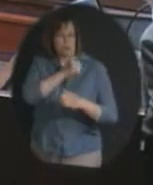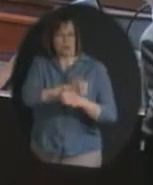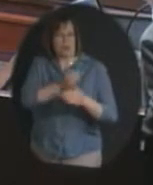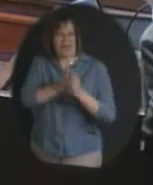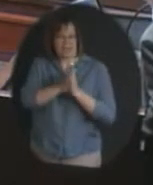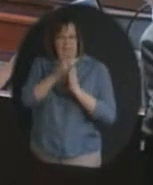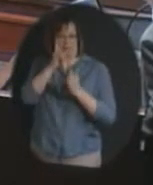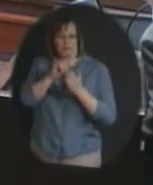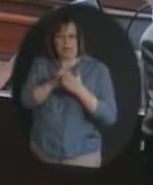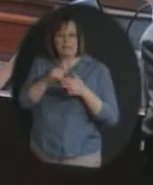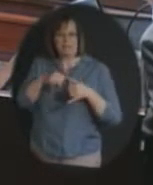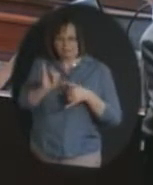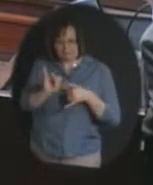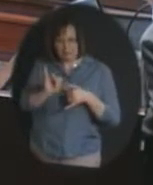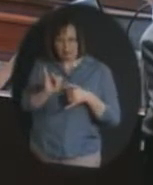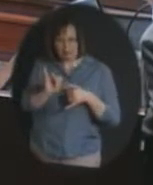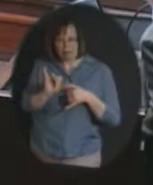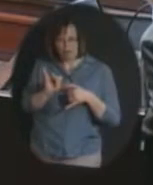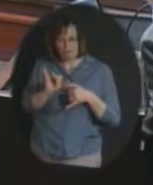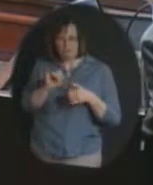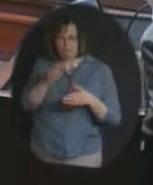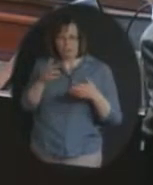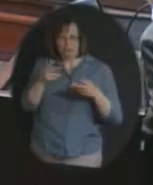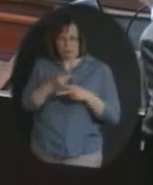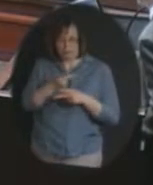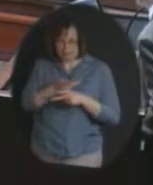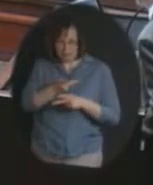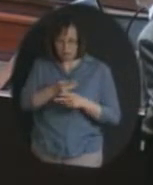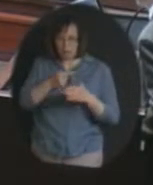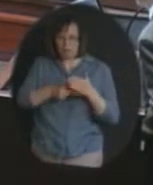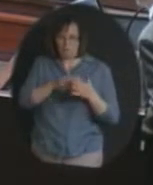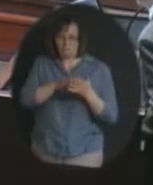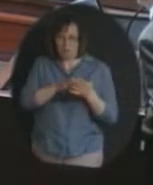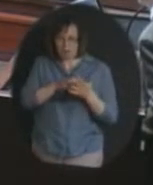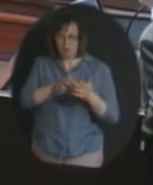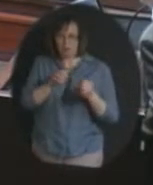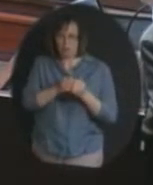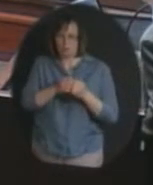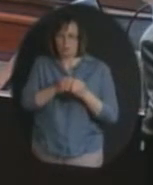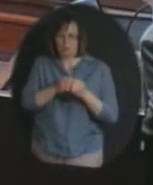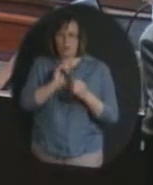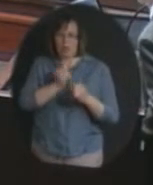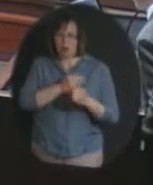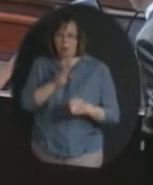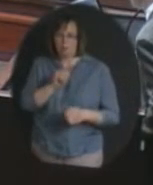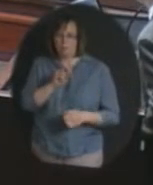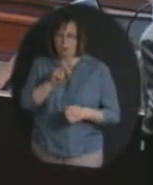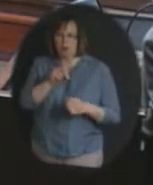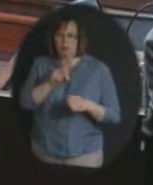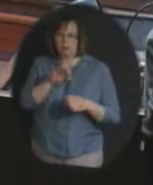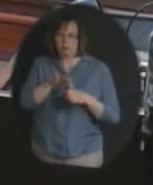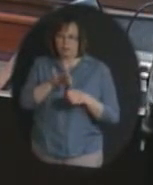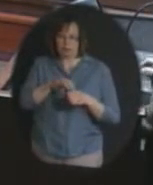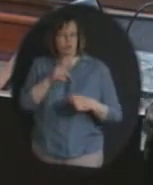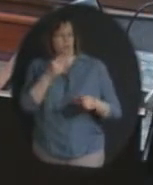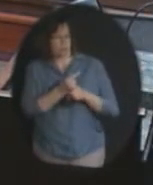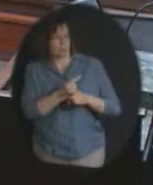this authority, that still has been factored into what we've already calculated in regards to our bond election. Correct. Okay.